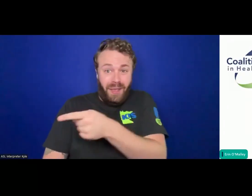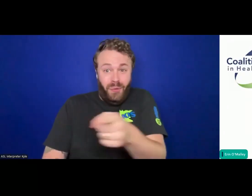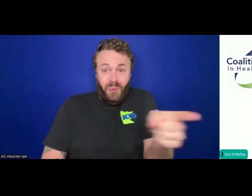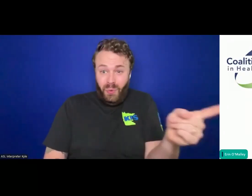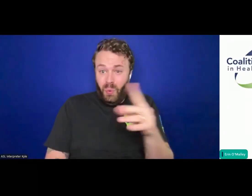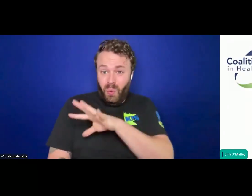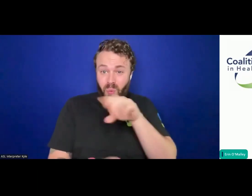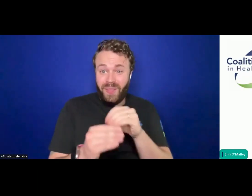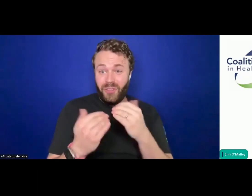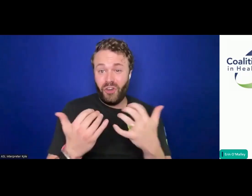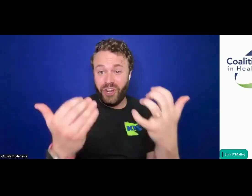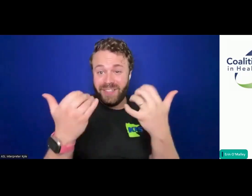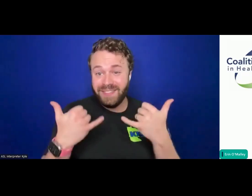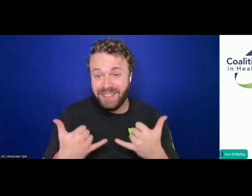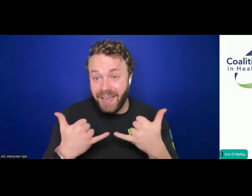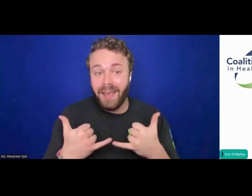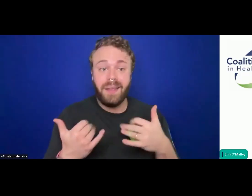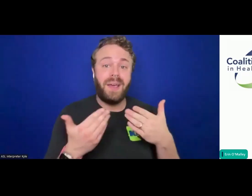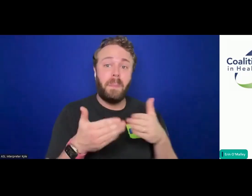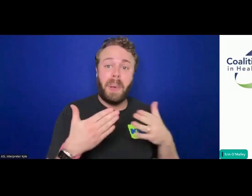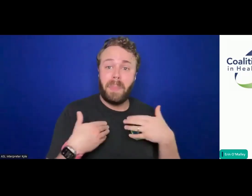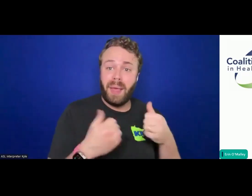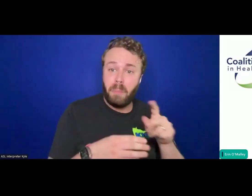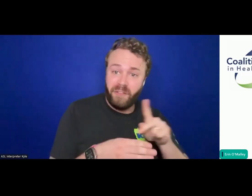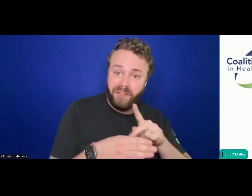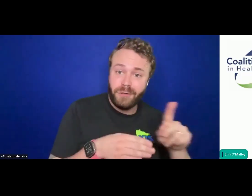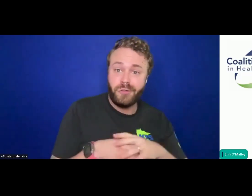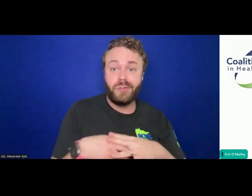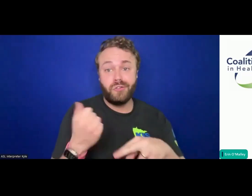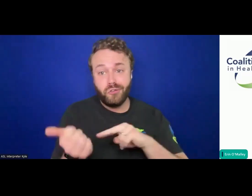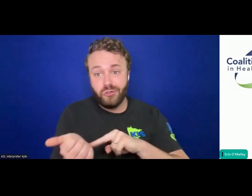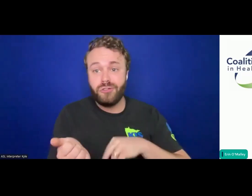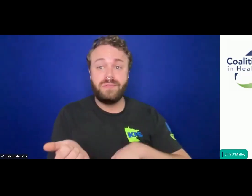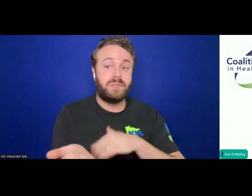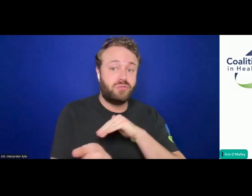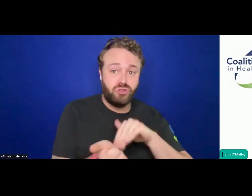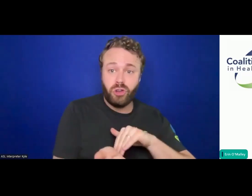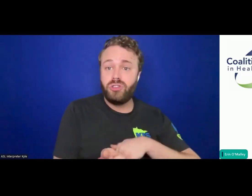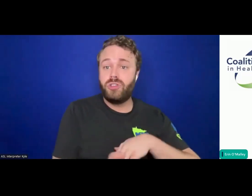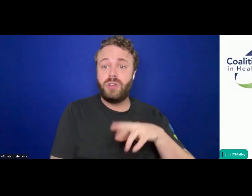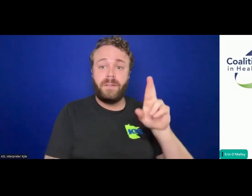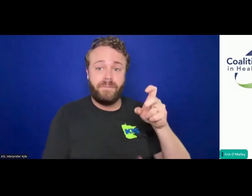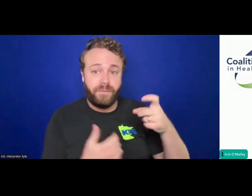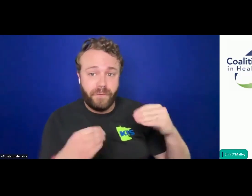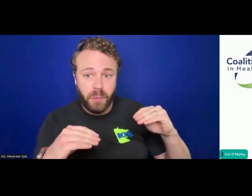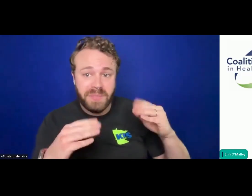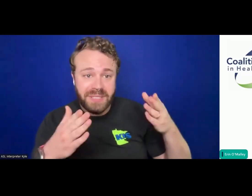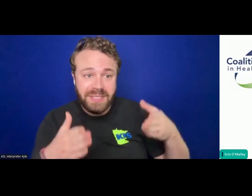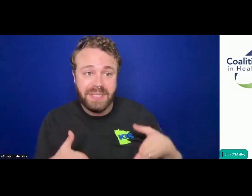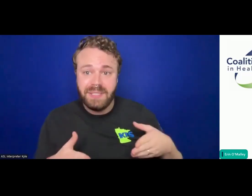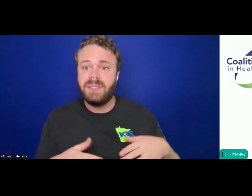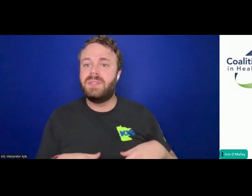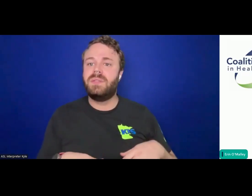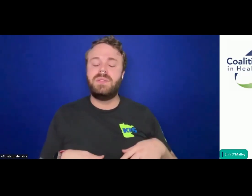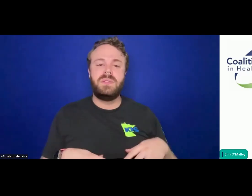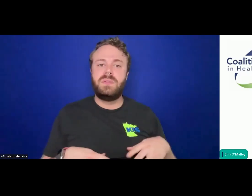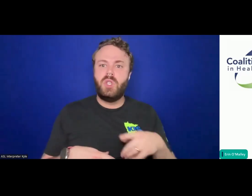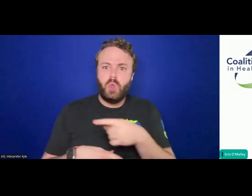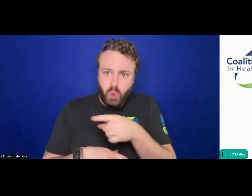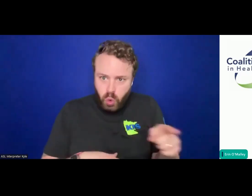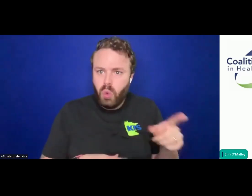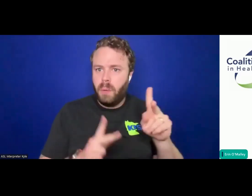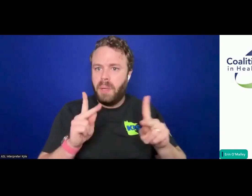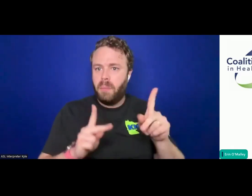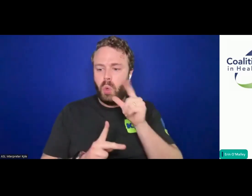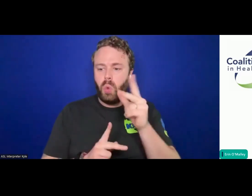and officials, nurses, doctors, pharmacists, those on the front lines, you are our trusted voice, you are